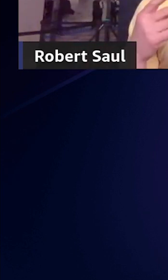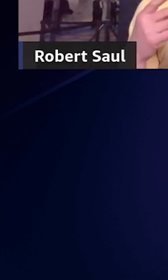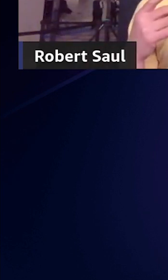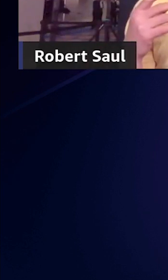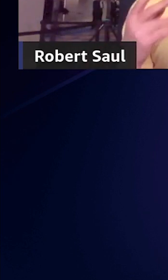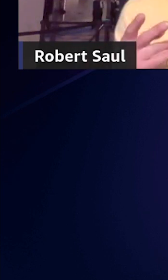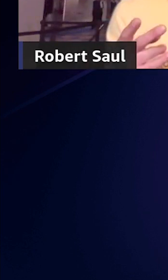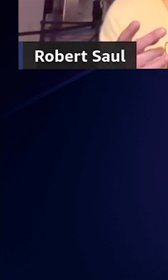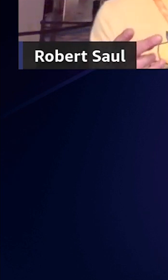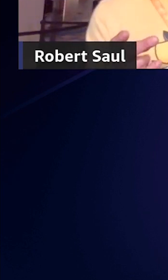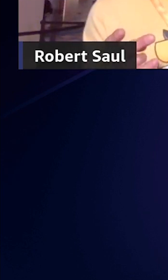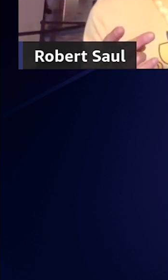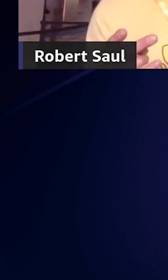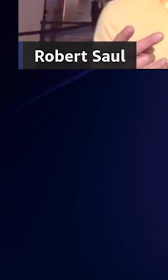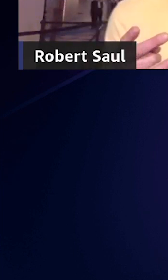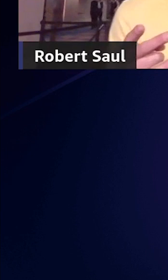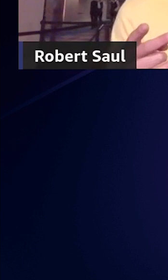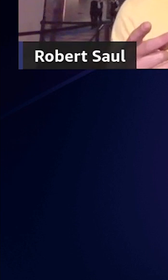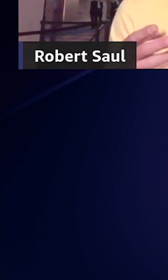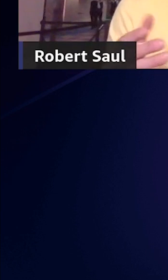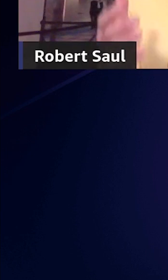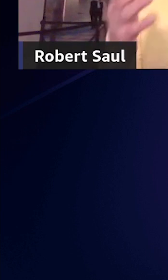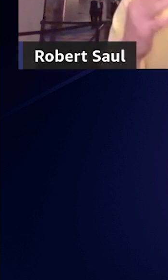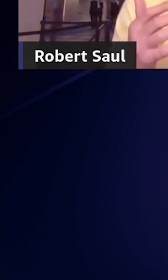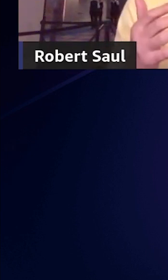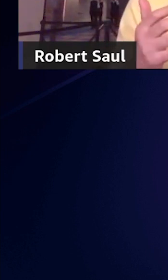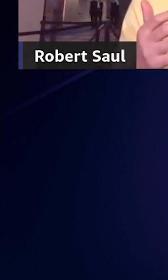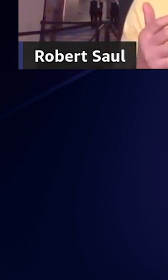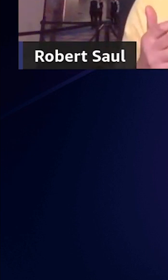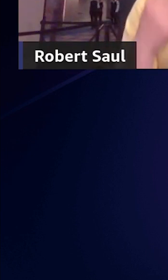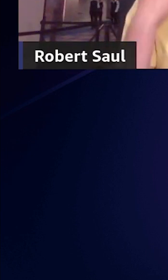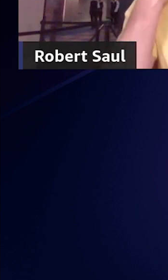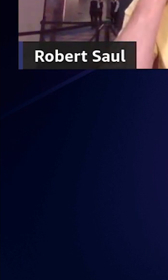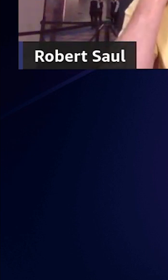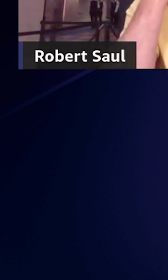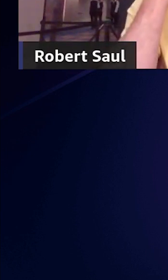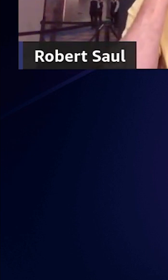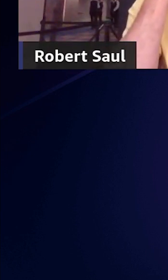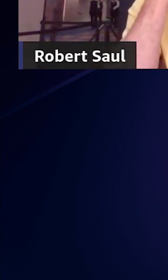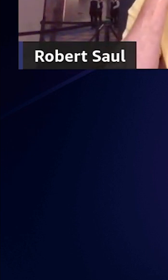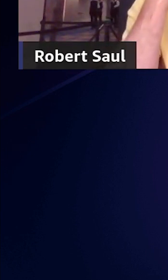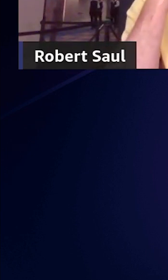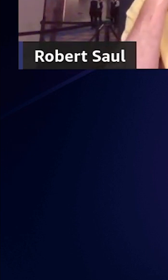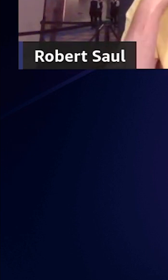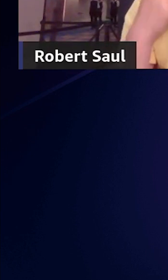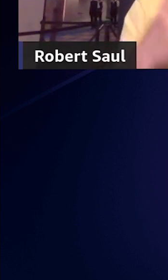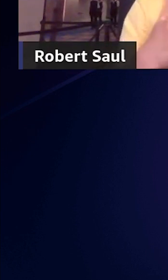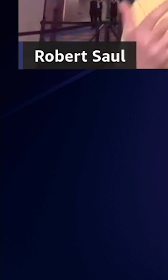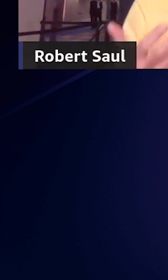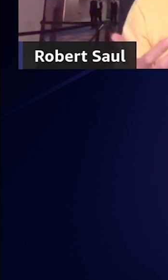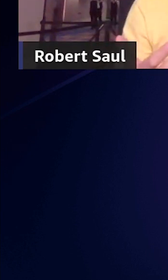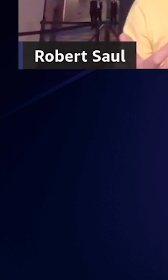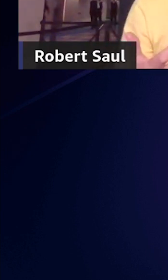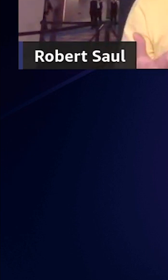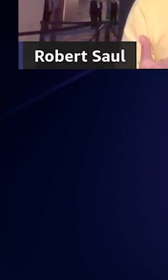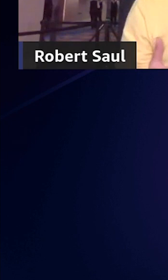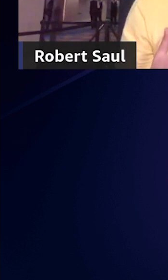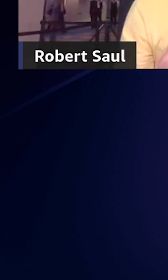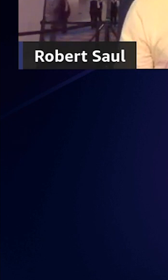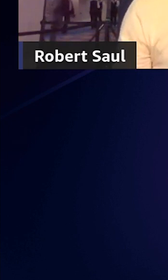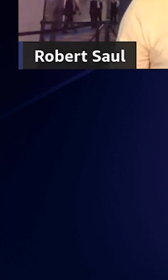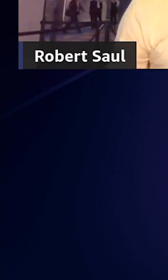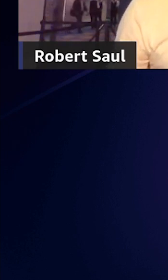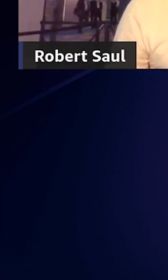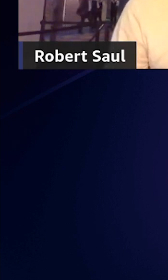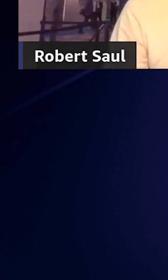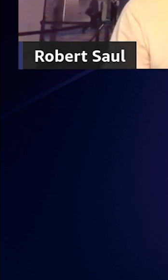then additionally, with handling these incidents, we figured out most common ones that happen, and those